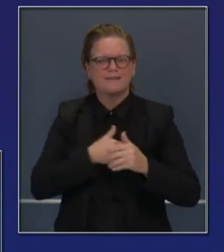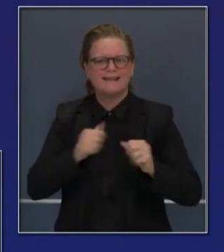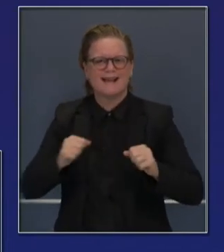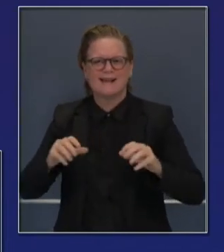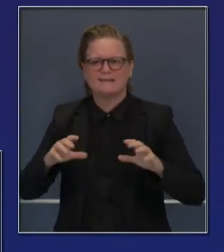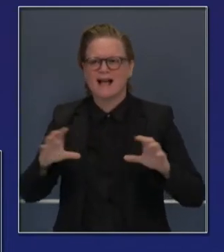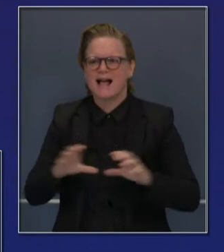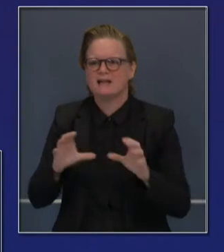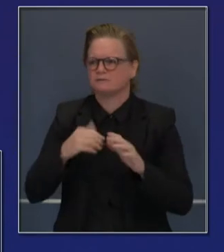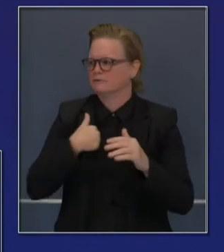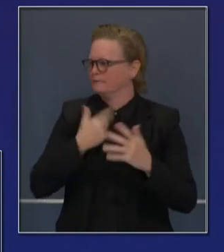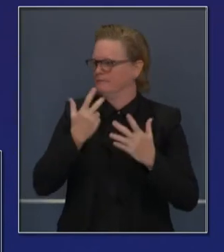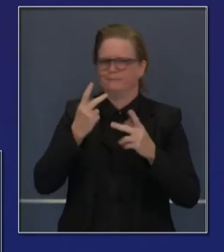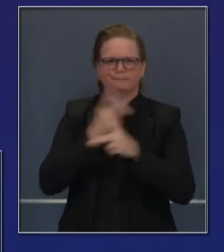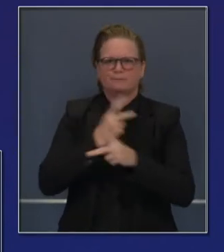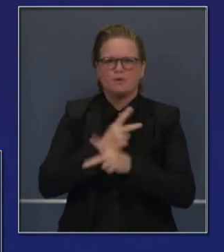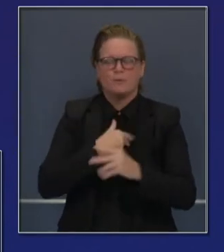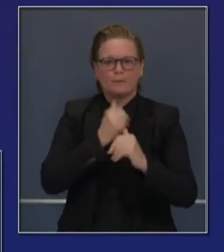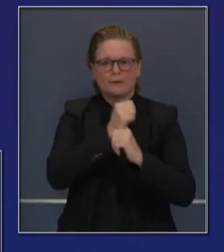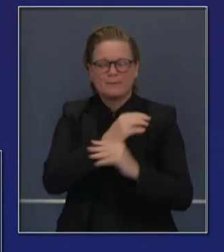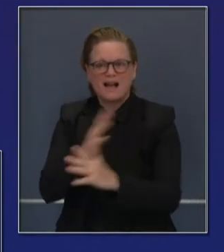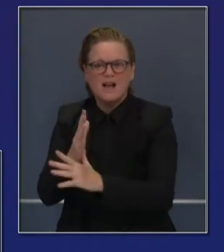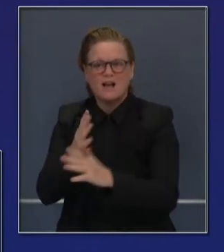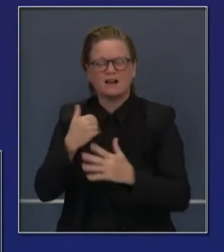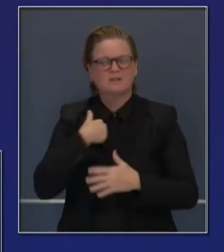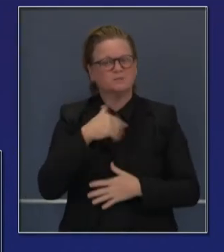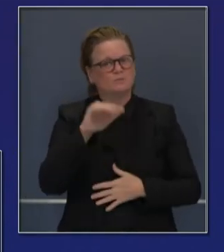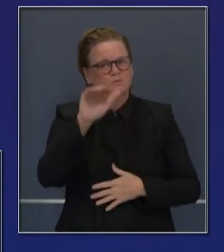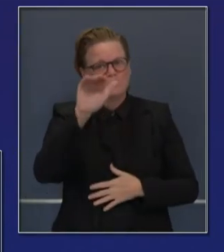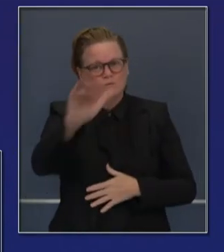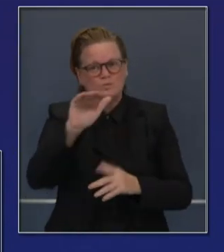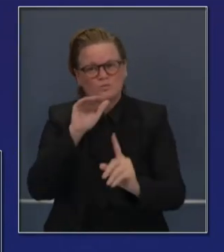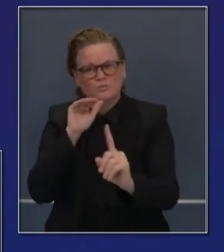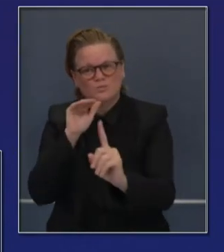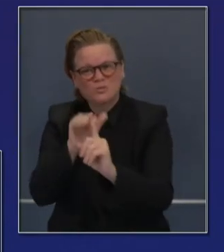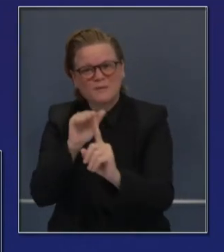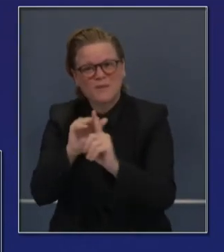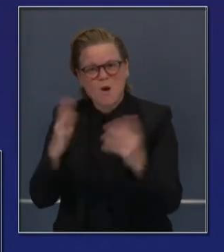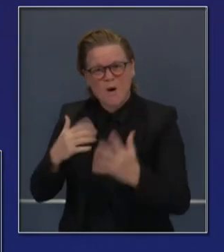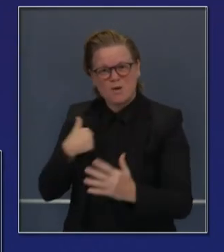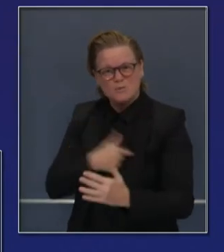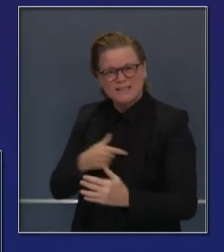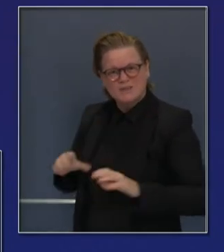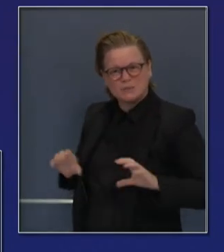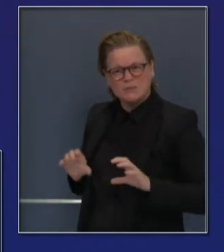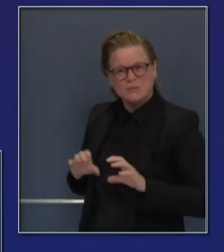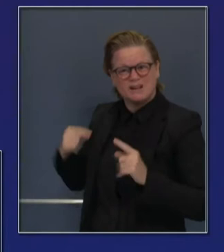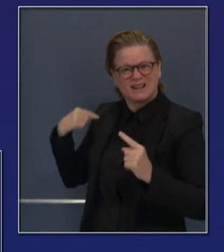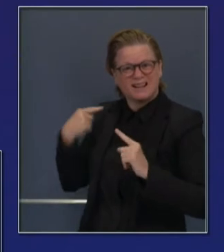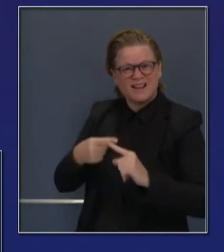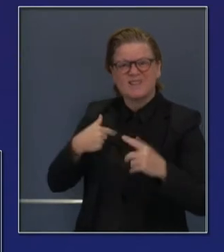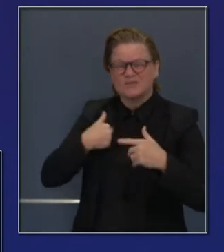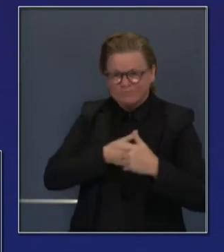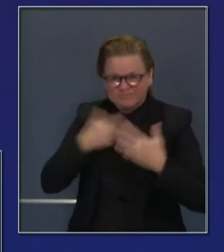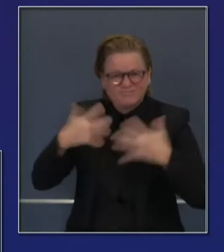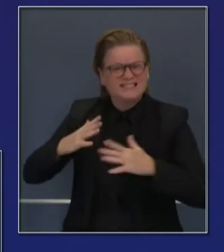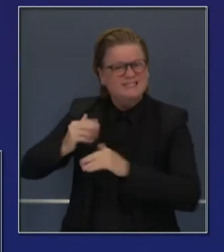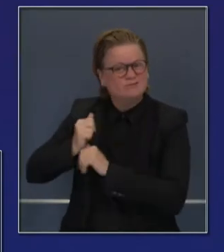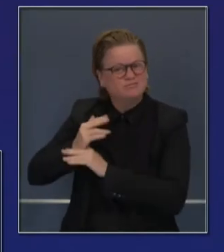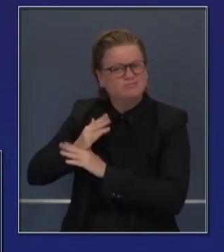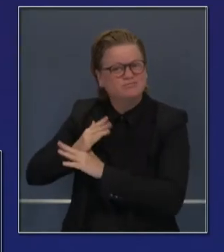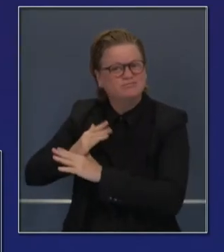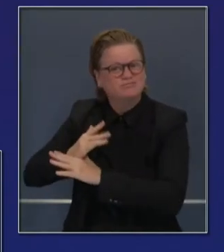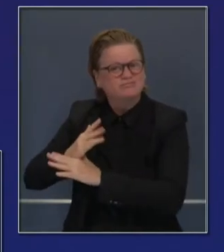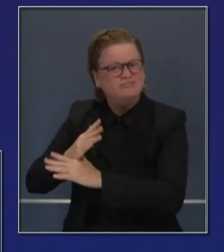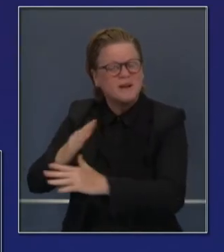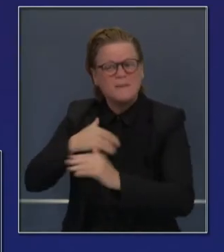remind folks that of the work that we have done to prepare. In particular, it was interesting to note that California's current